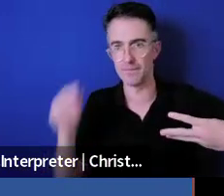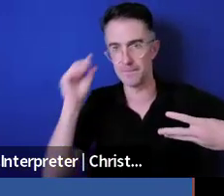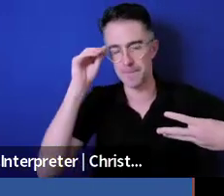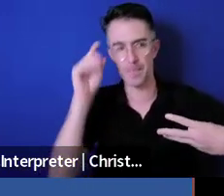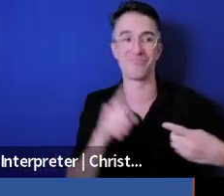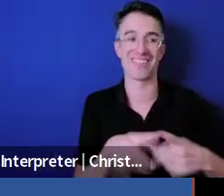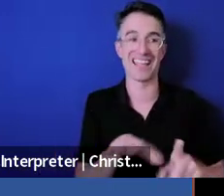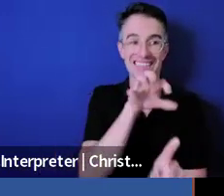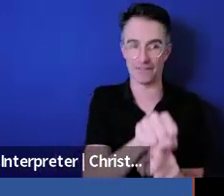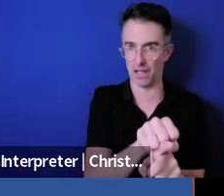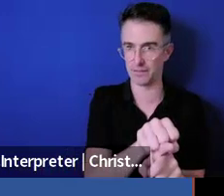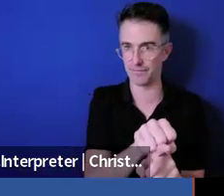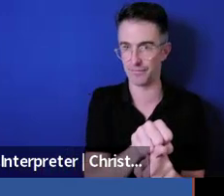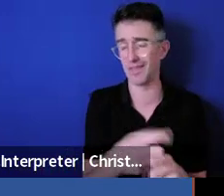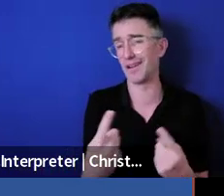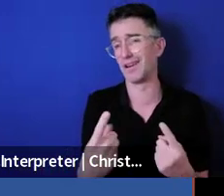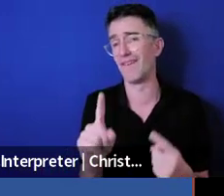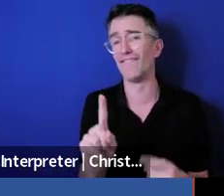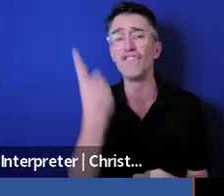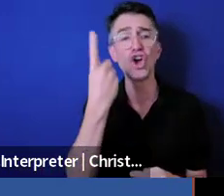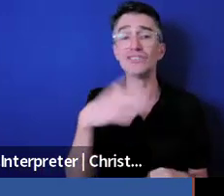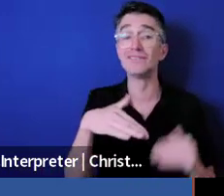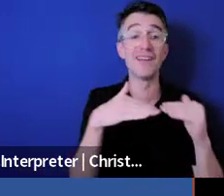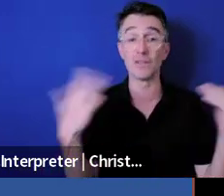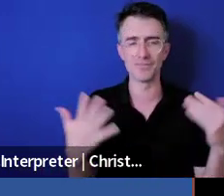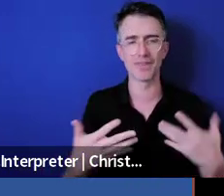at the level of national statistics. We are talking about